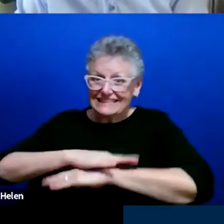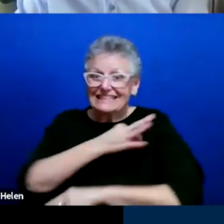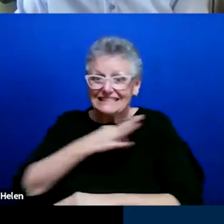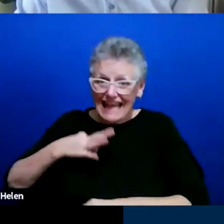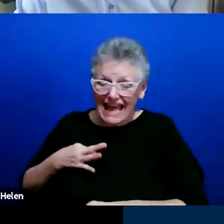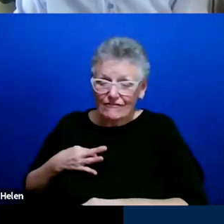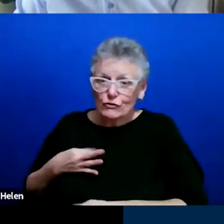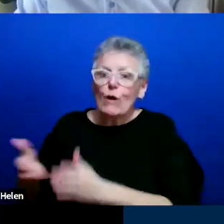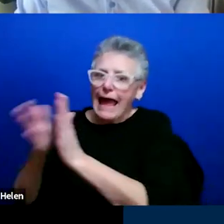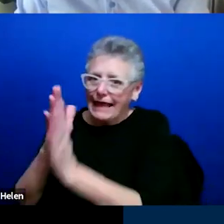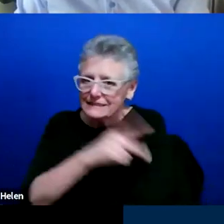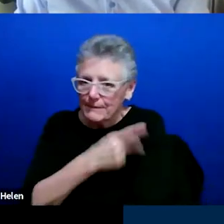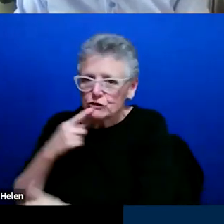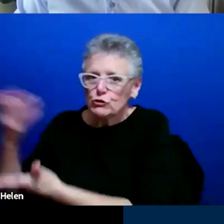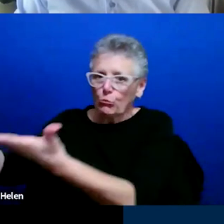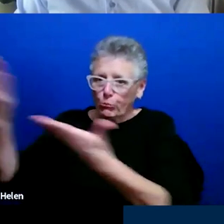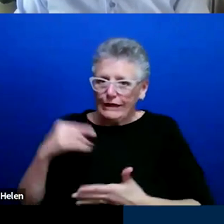this.